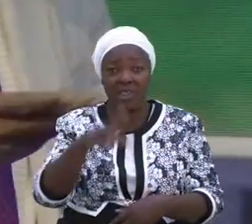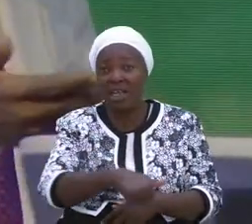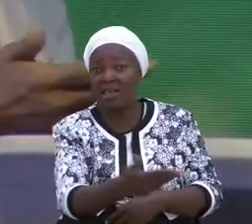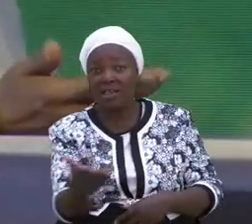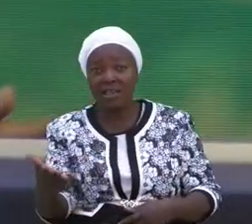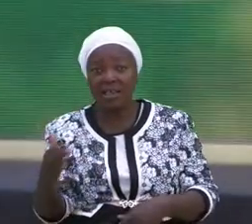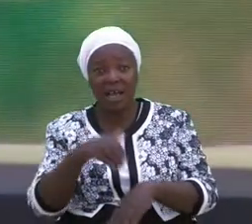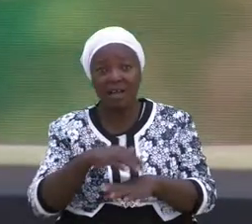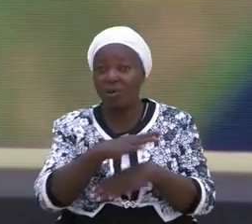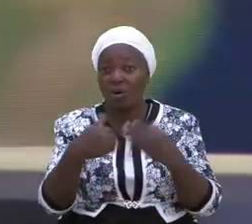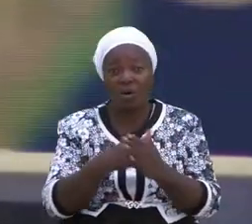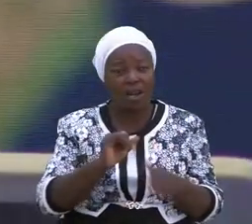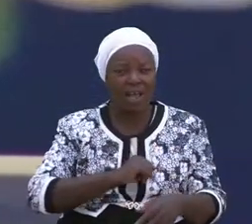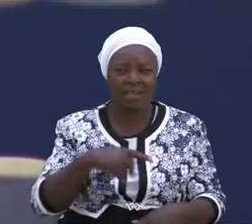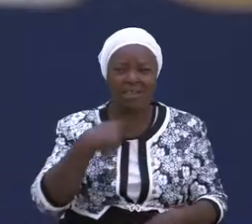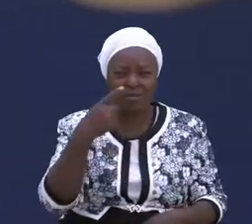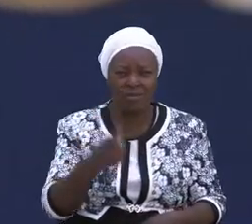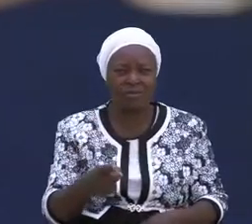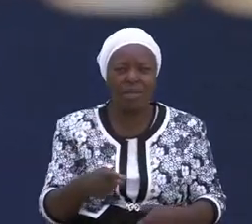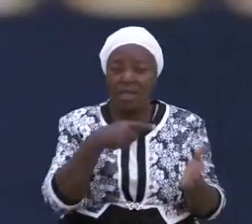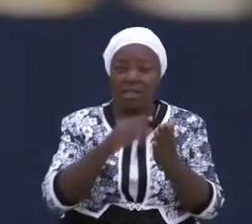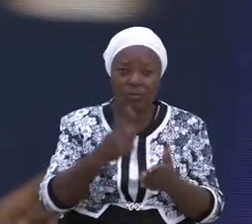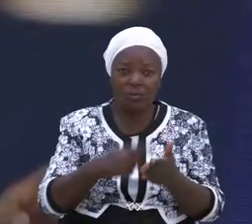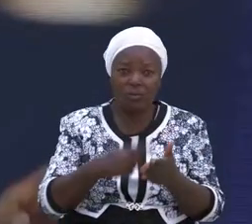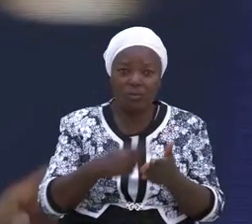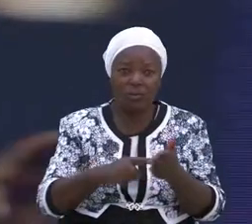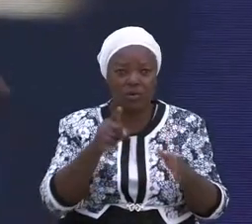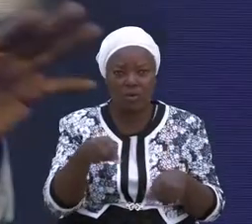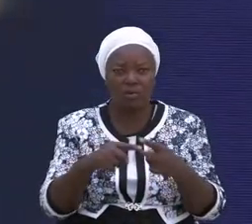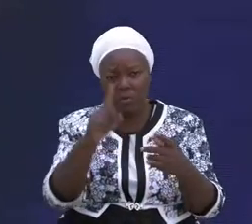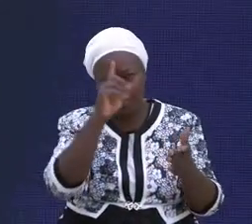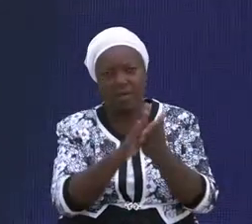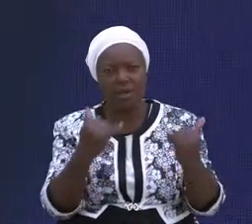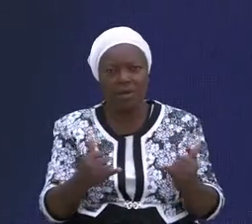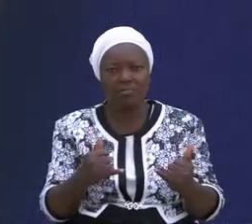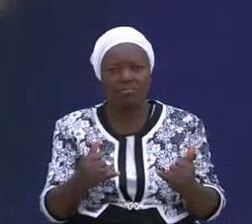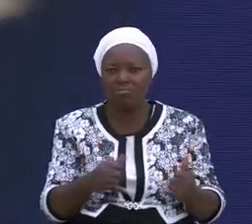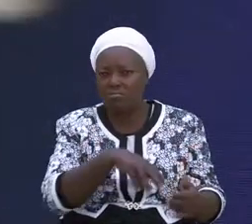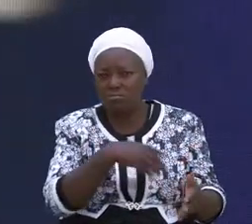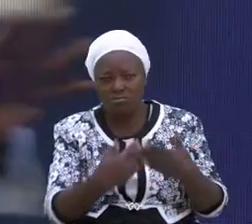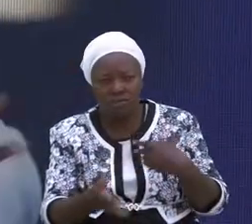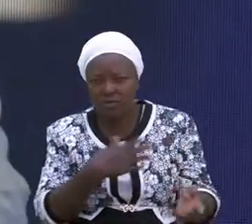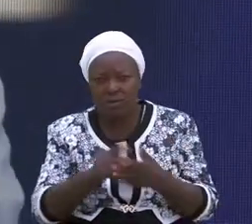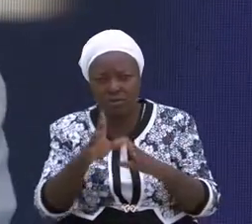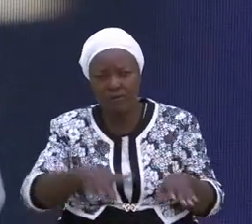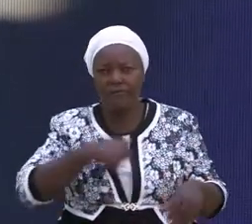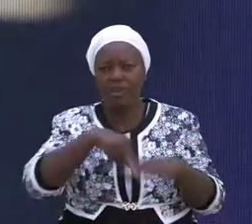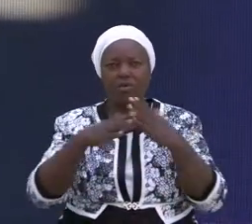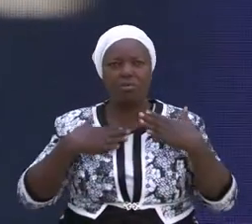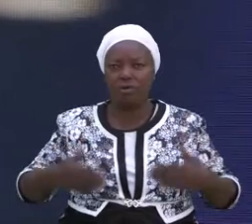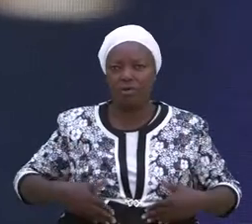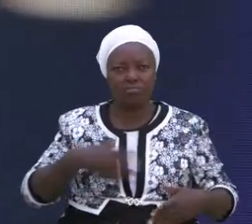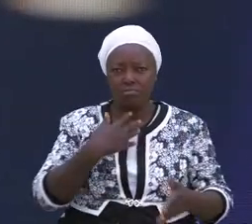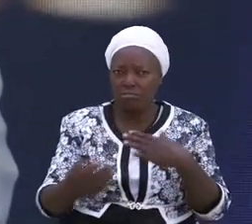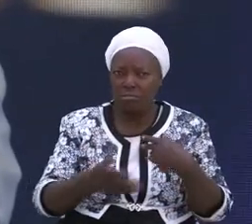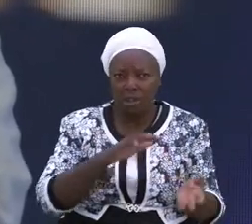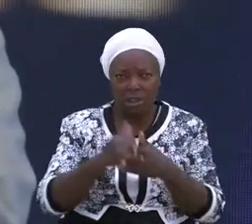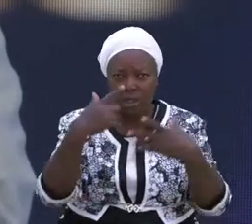tell you, this is what you are going to believe now. Whatever you feel in your body, whatever may be happening